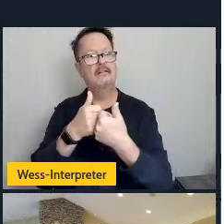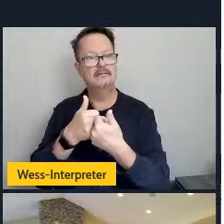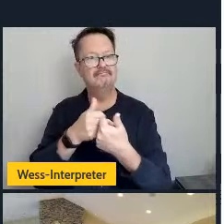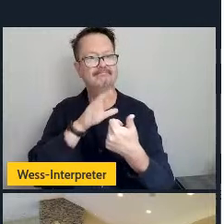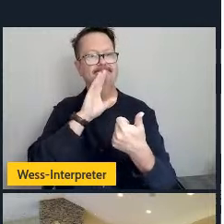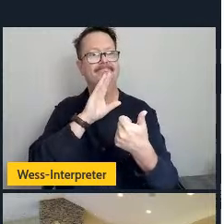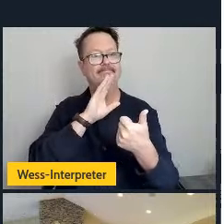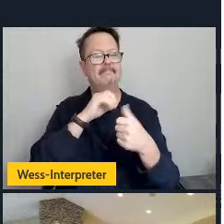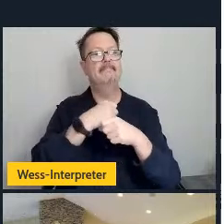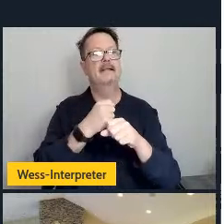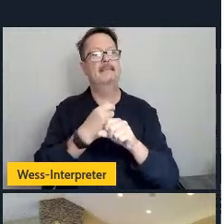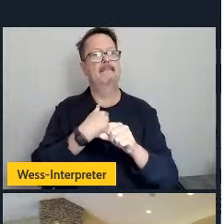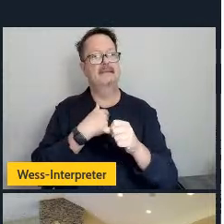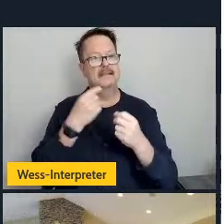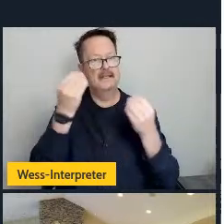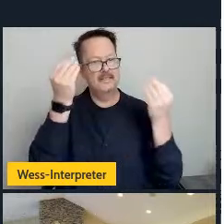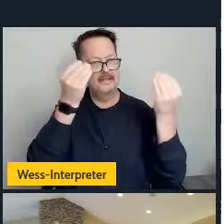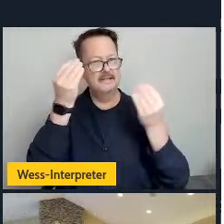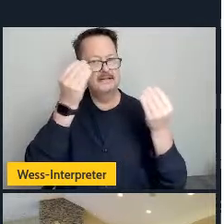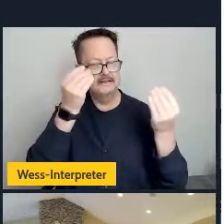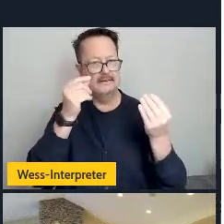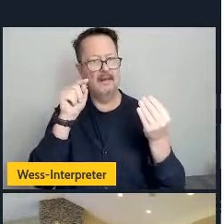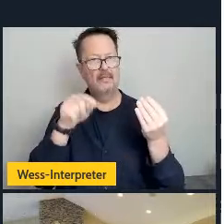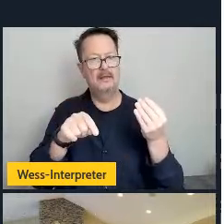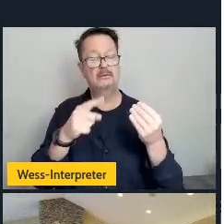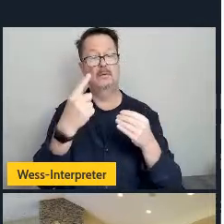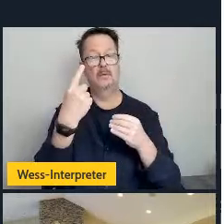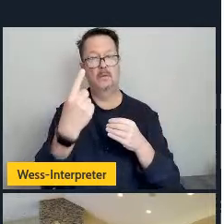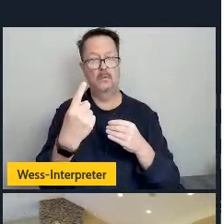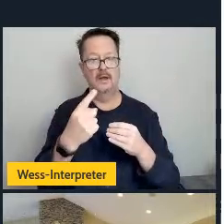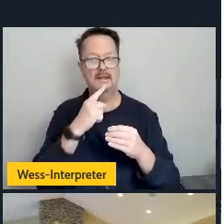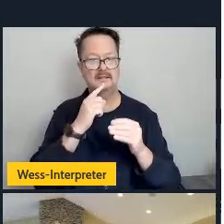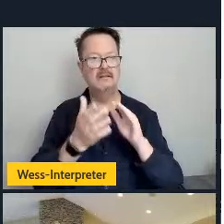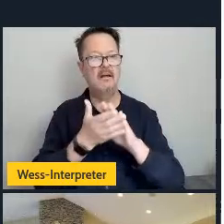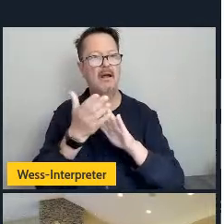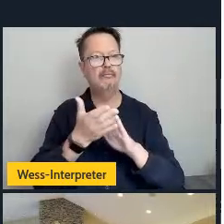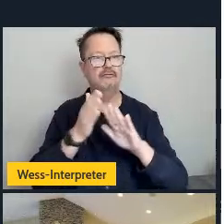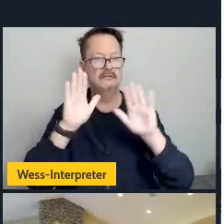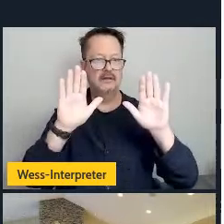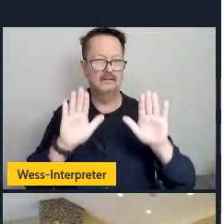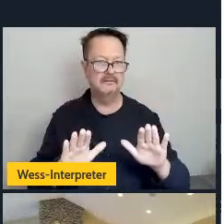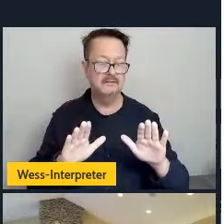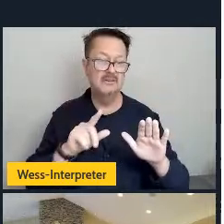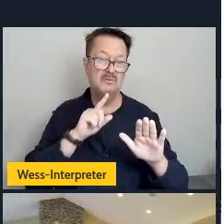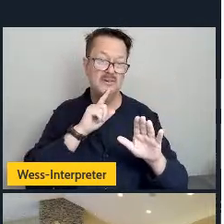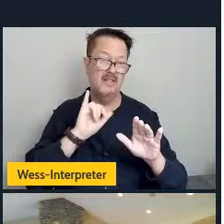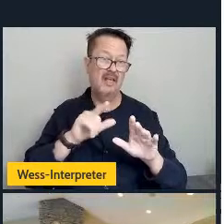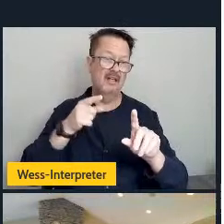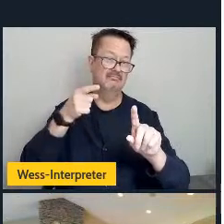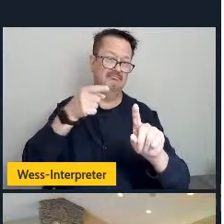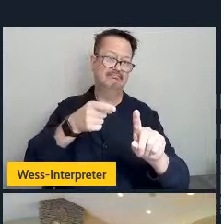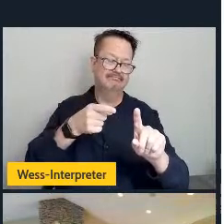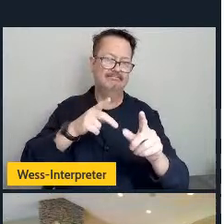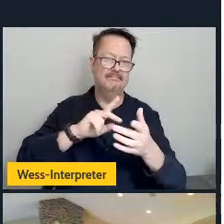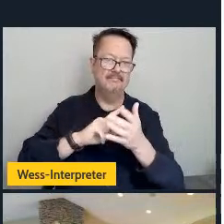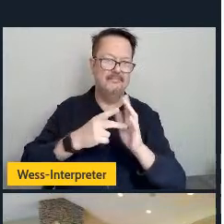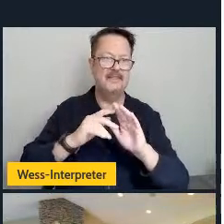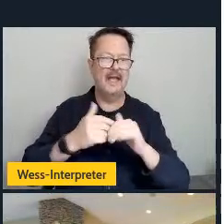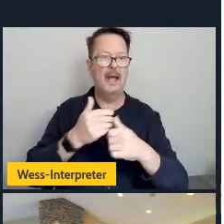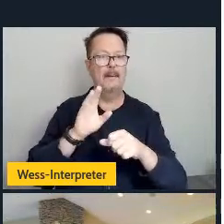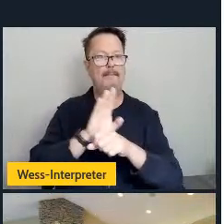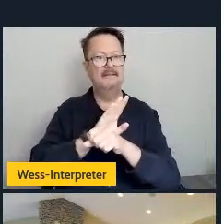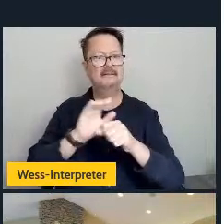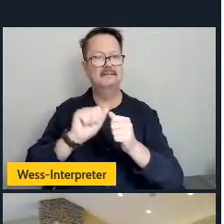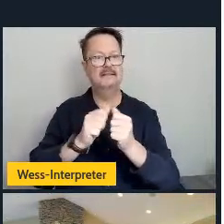to think about this, right? So one is operational excellence, which is essentially how a business can scale